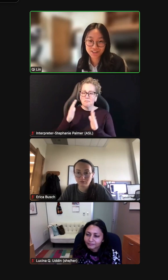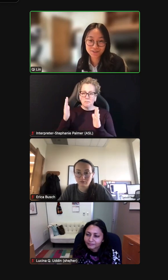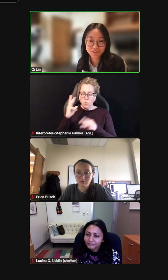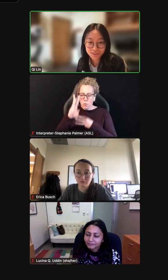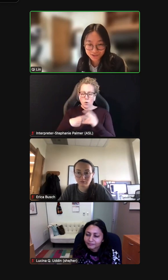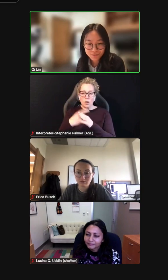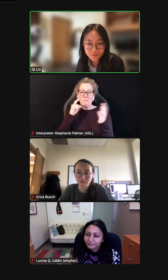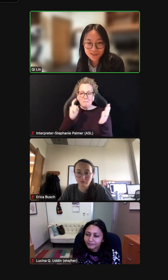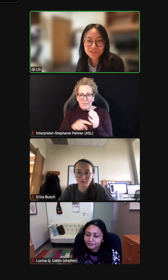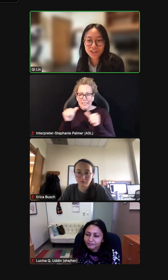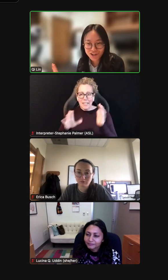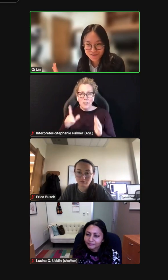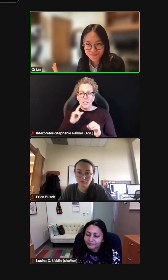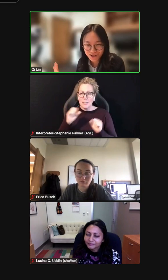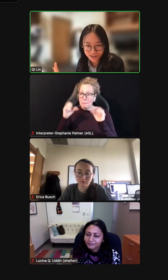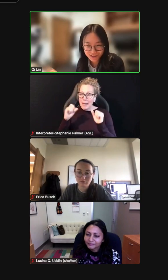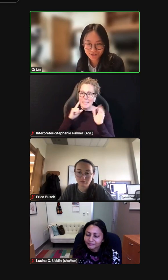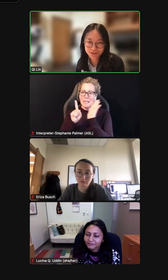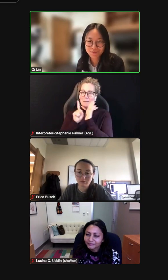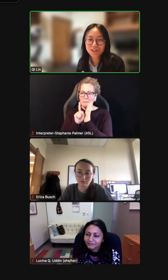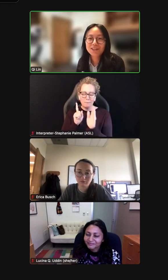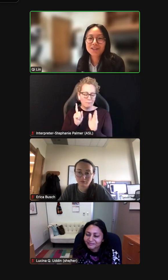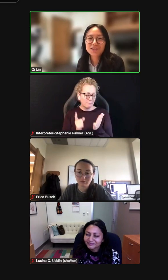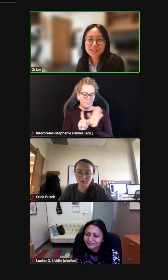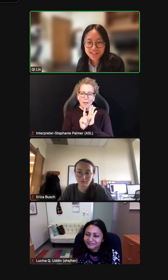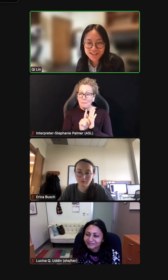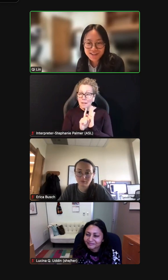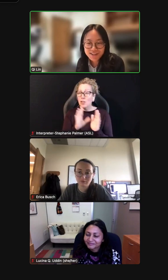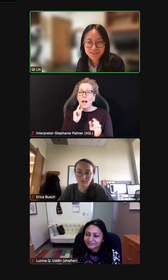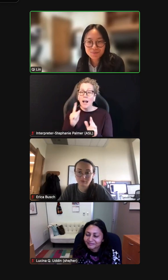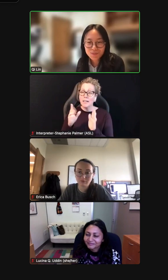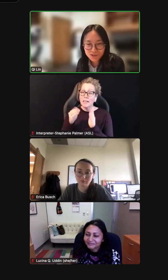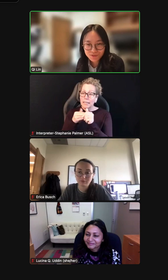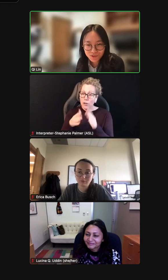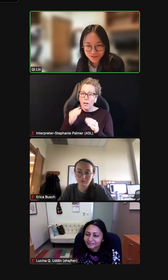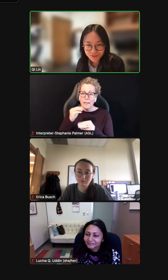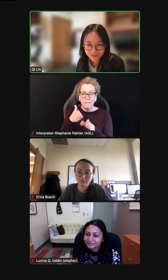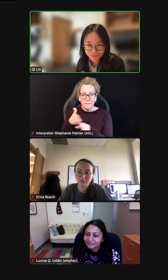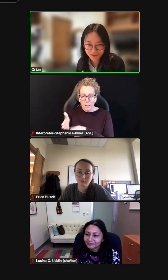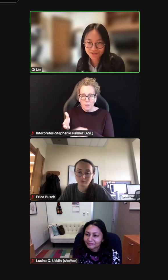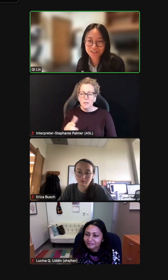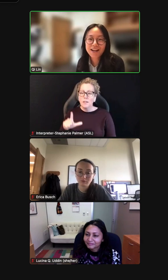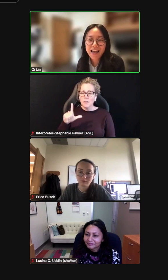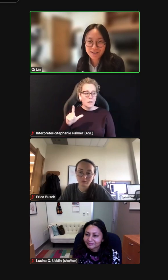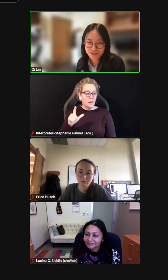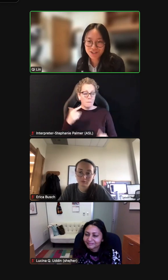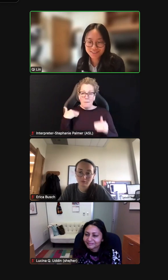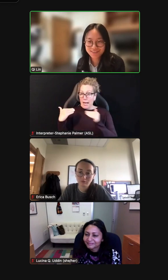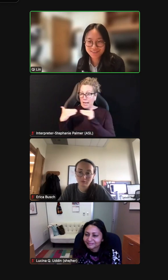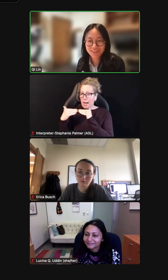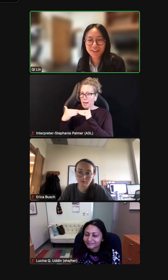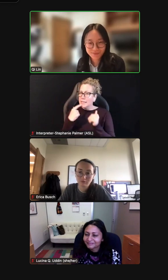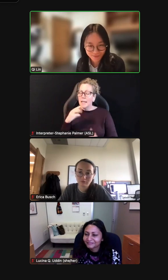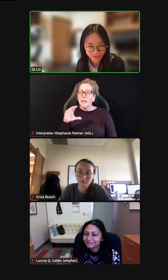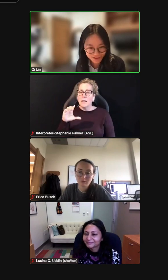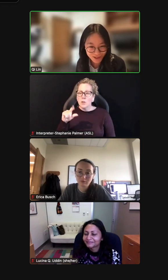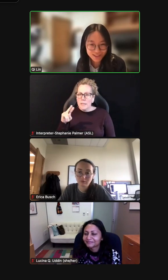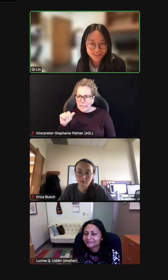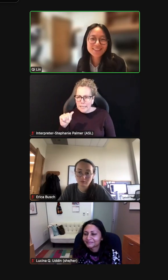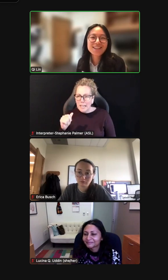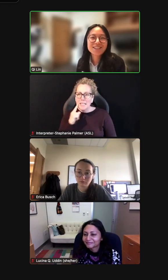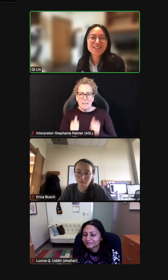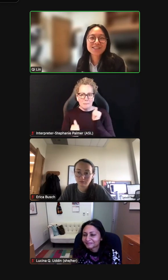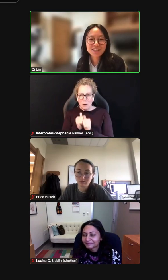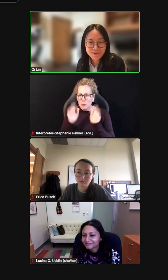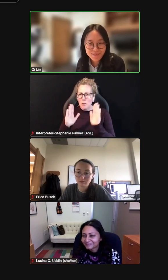and leader of the field. So here are my colleagues' words. Lucina is the most wonderful mentor ever, exclamation